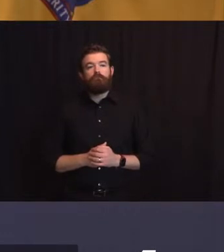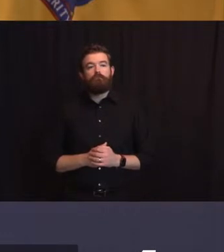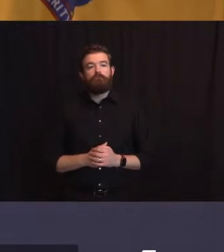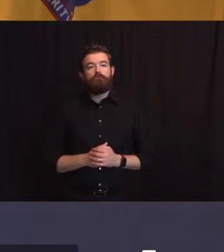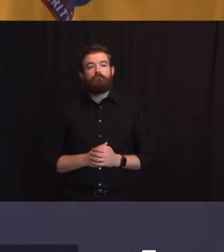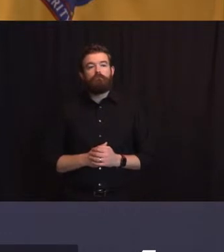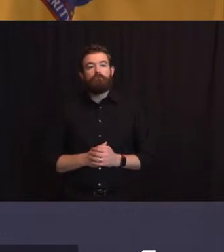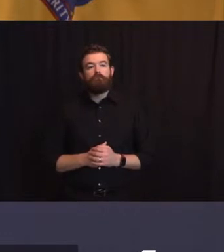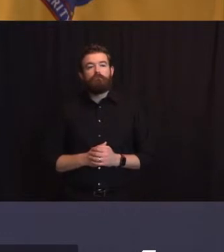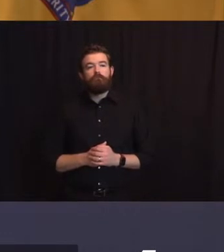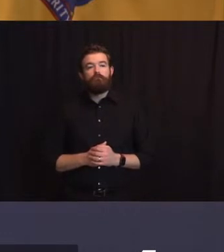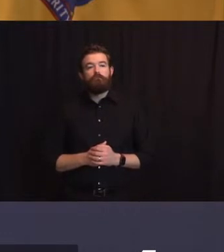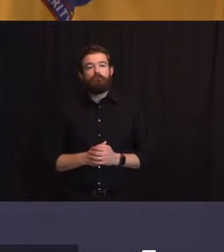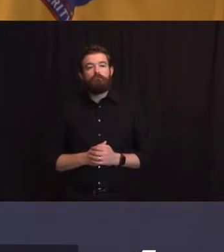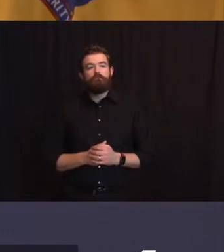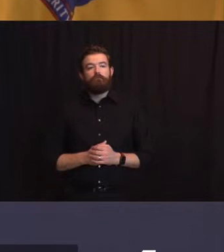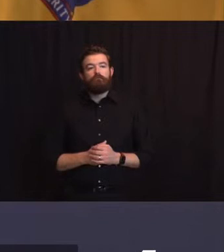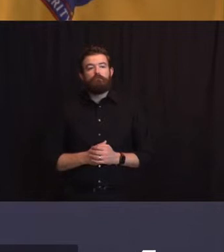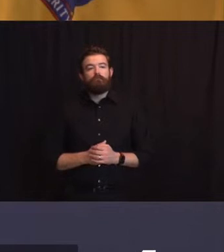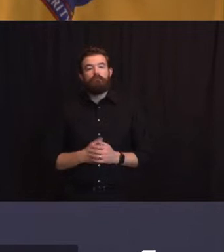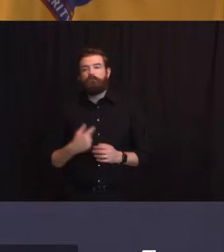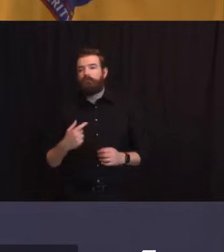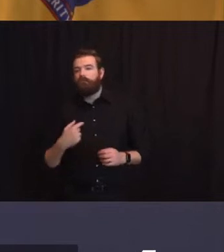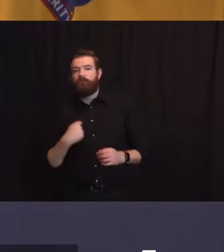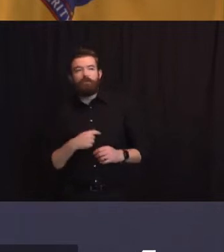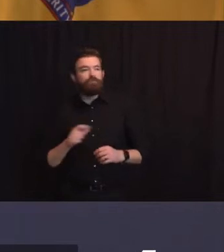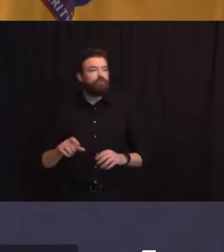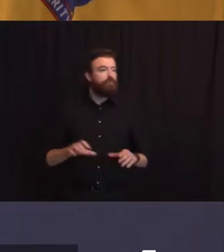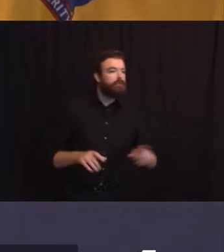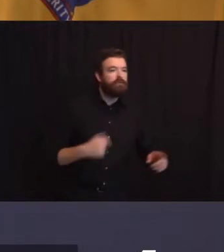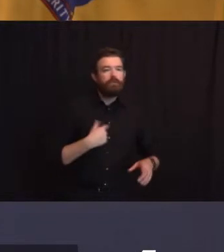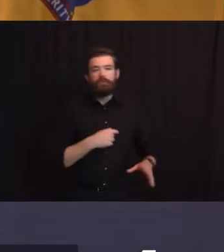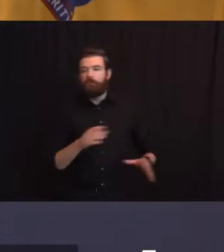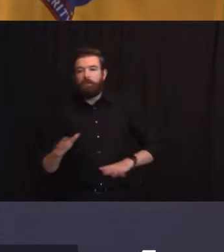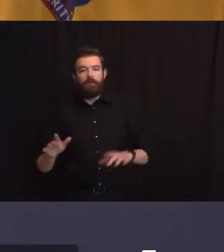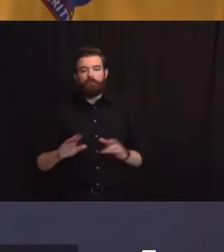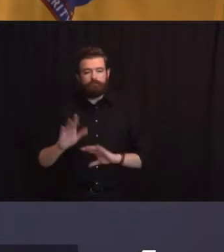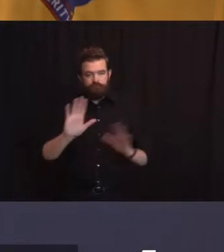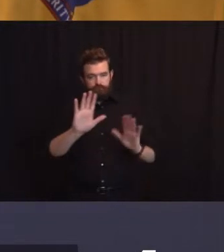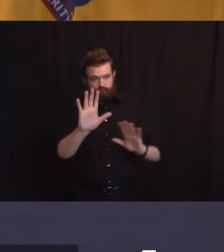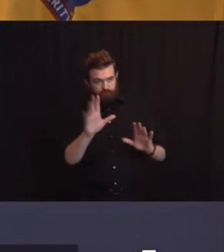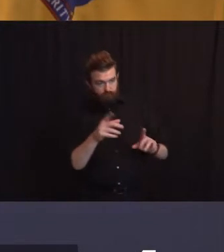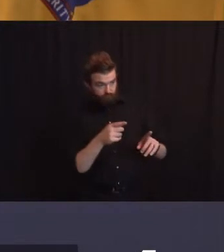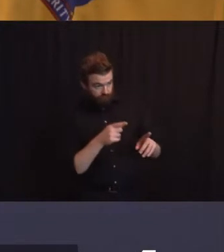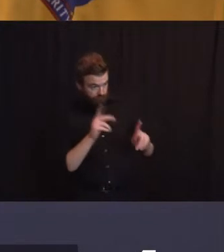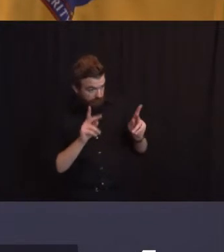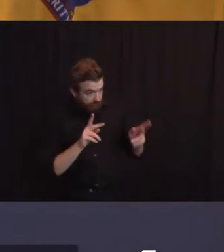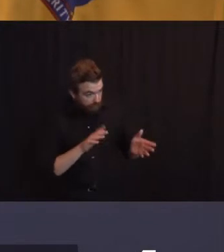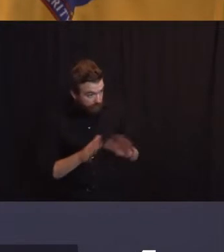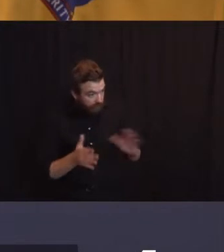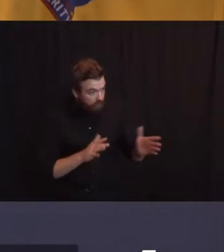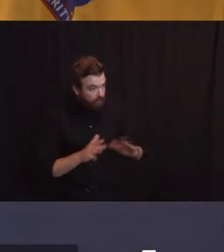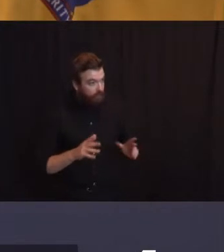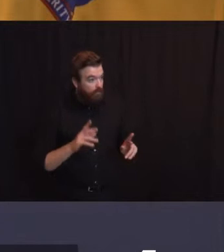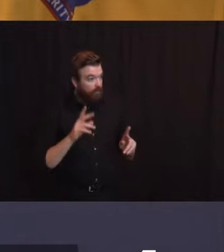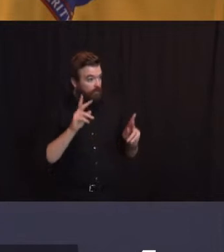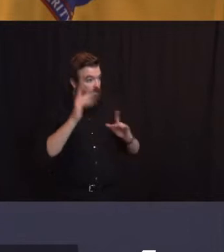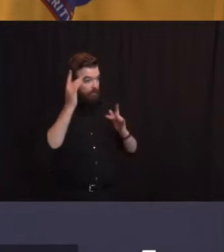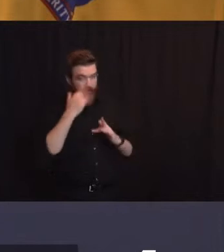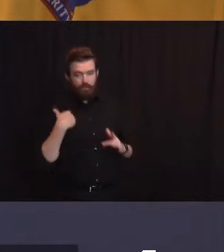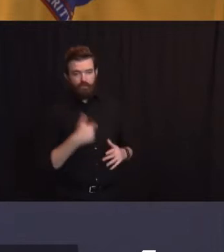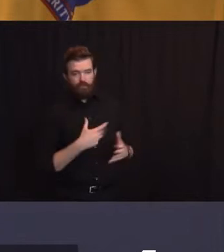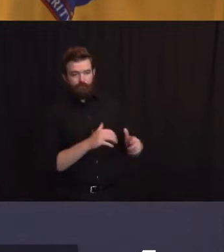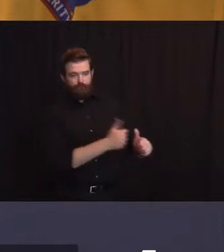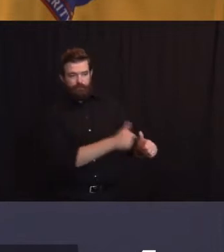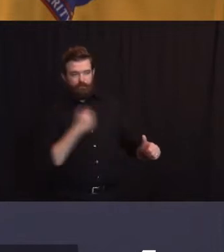day, somebody dies, you know, or gets really sick. That's what we're trying to do every single day to prevent